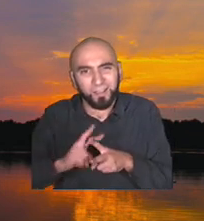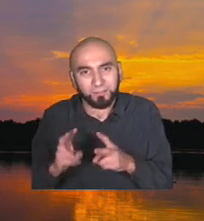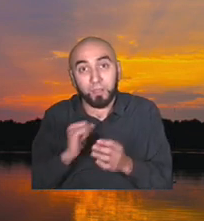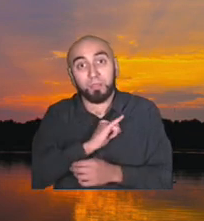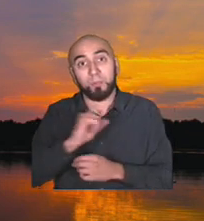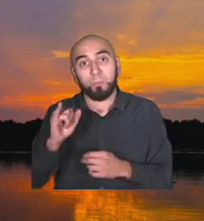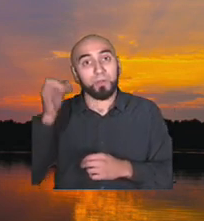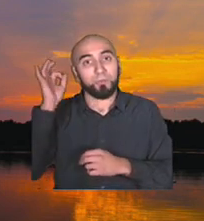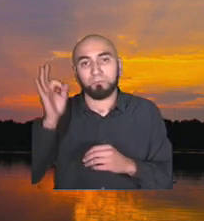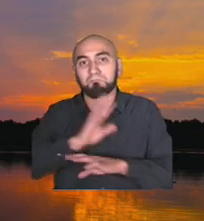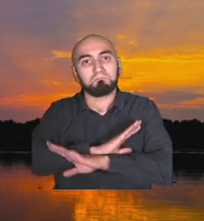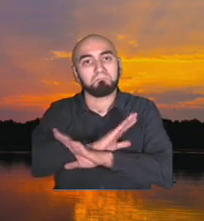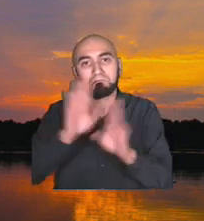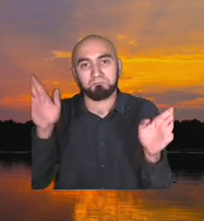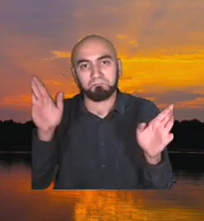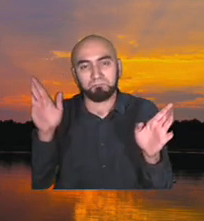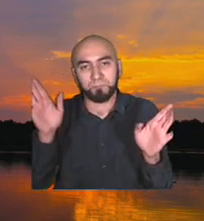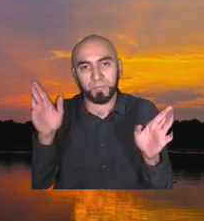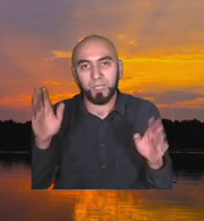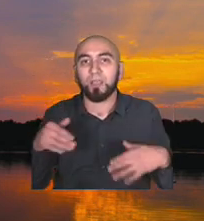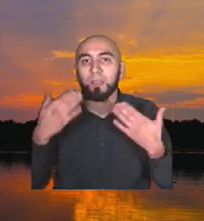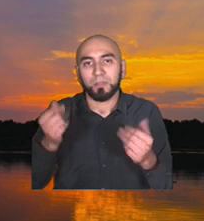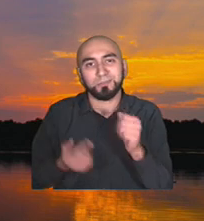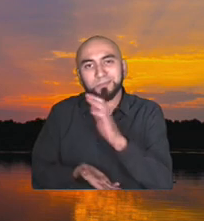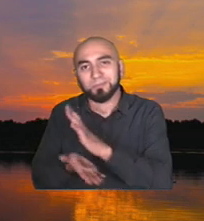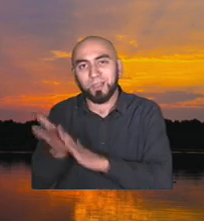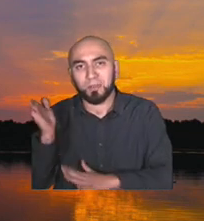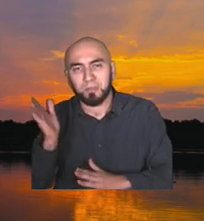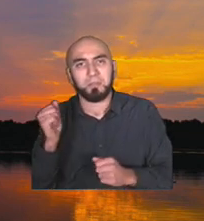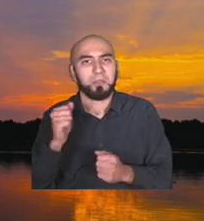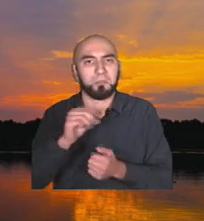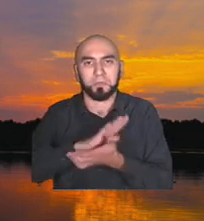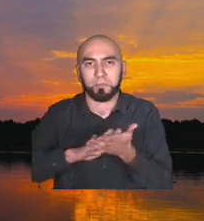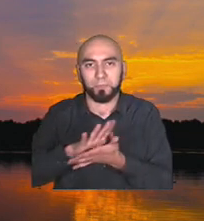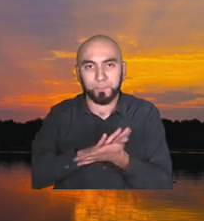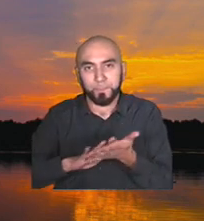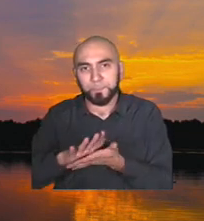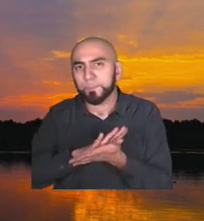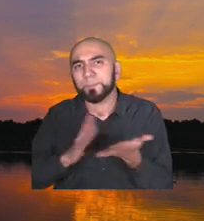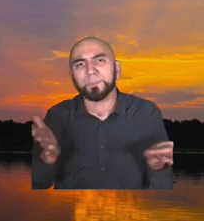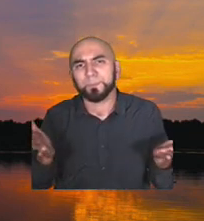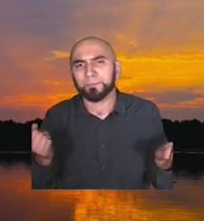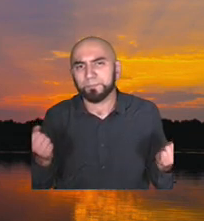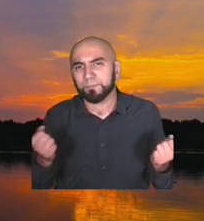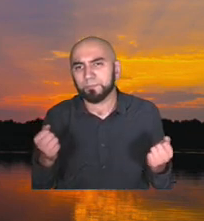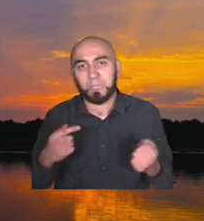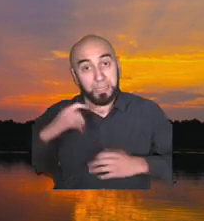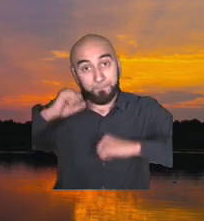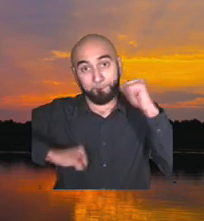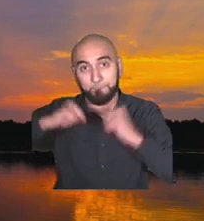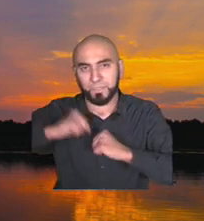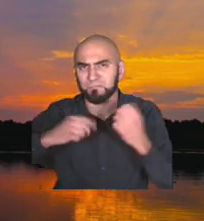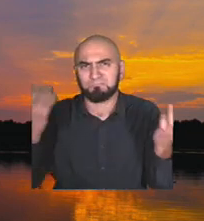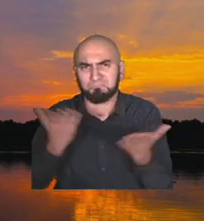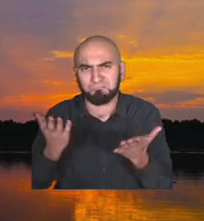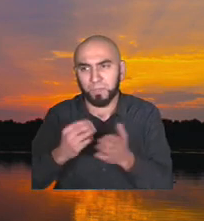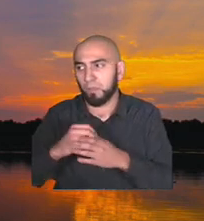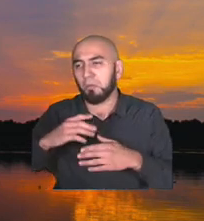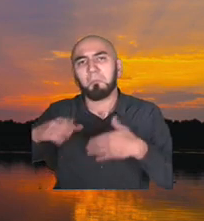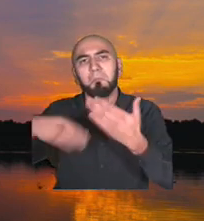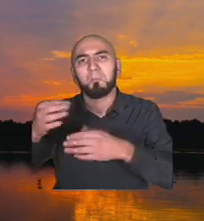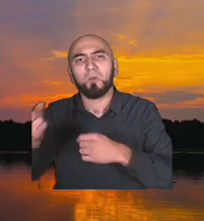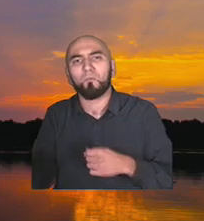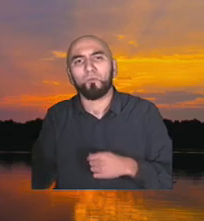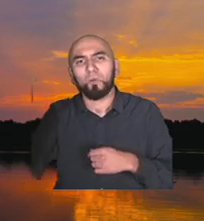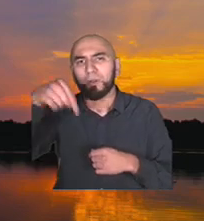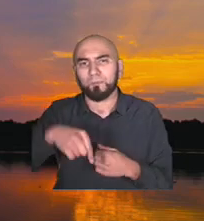You go on a corporate retreat with your company, you figure out what you really need to do in the company, and then you get back, and oh, no, there's an emergency. We have to